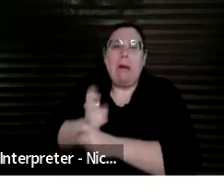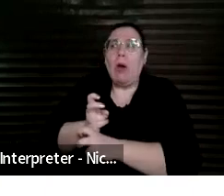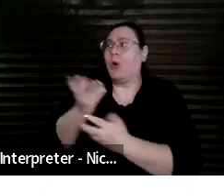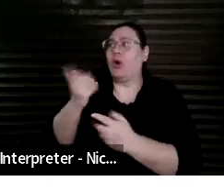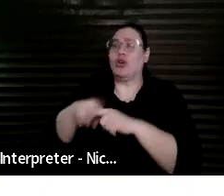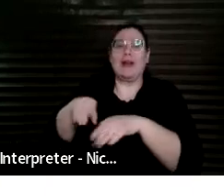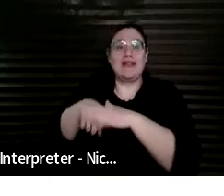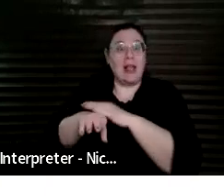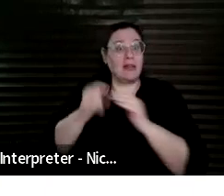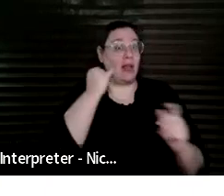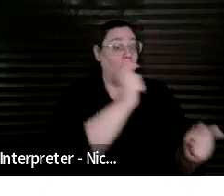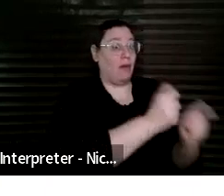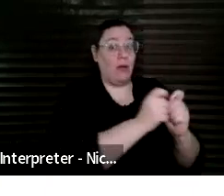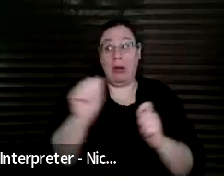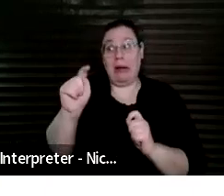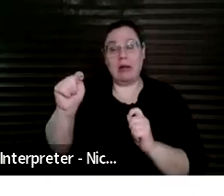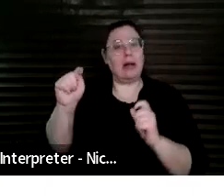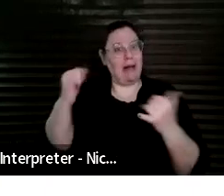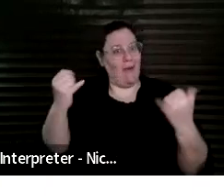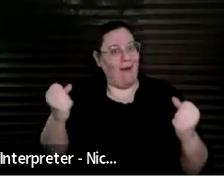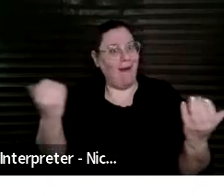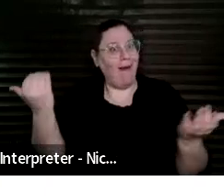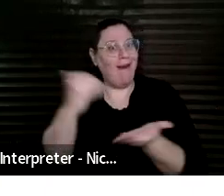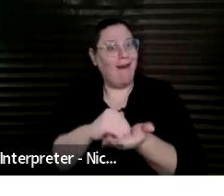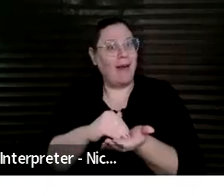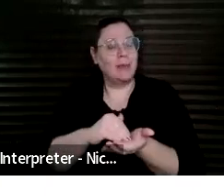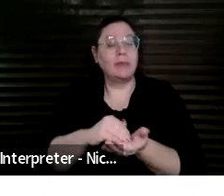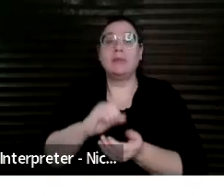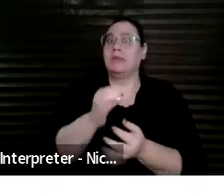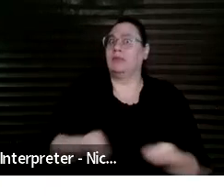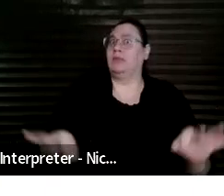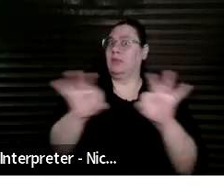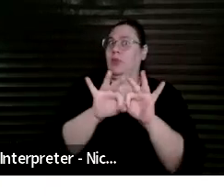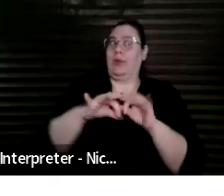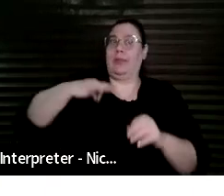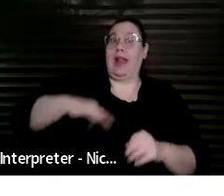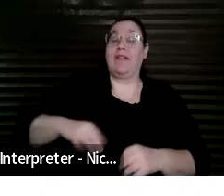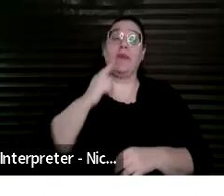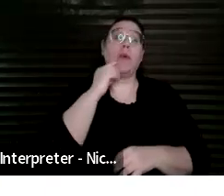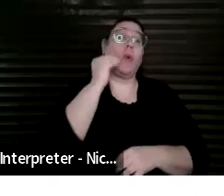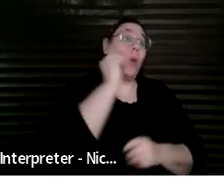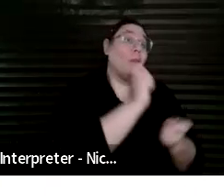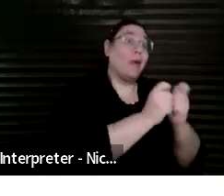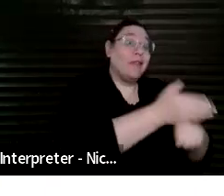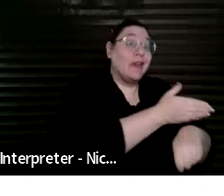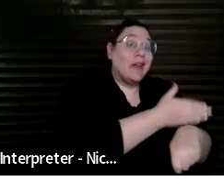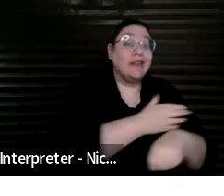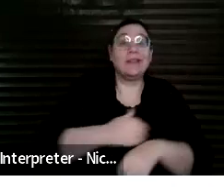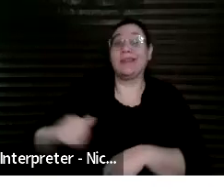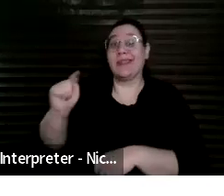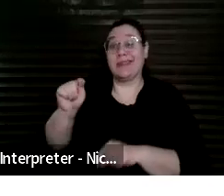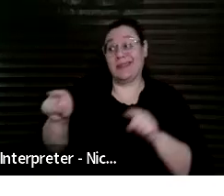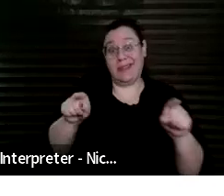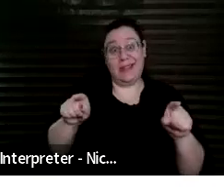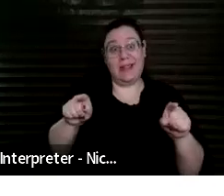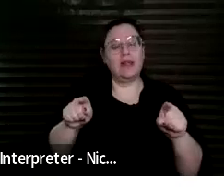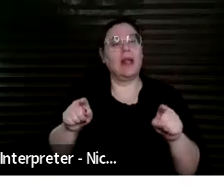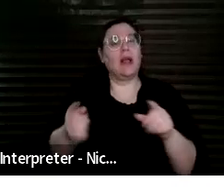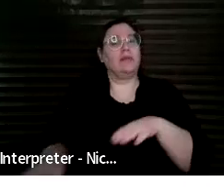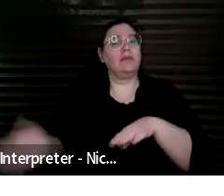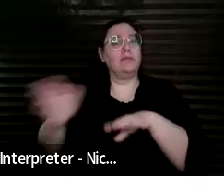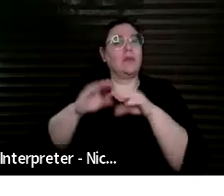home modification and AT is that they can increase safety at home by helping prevent